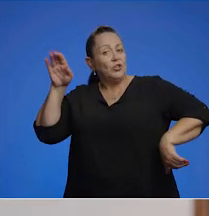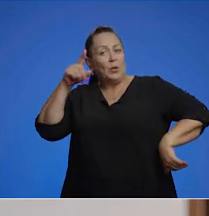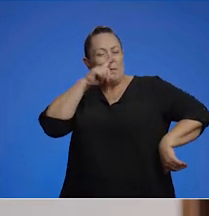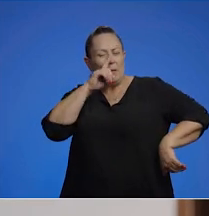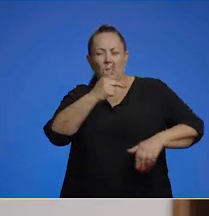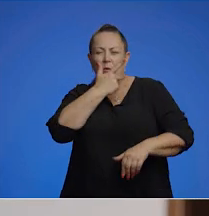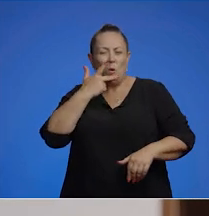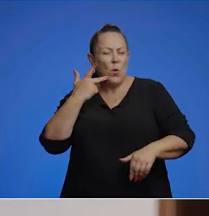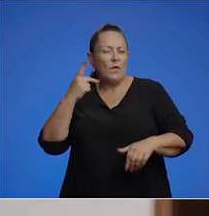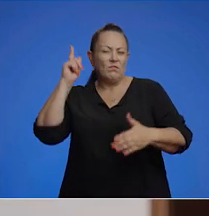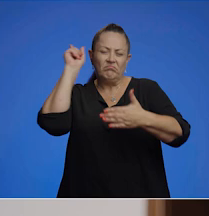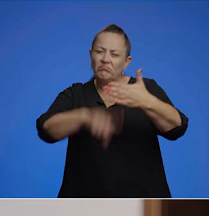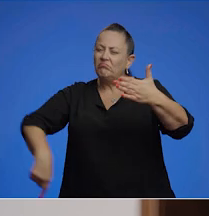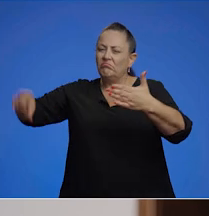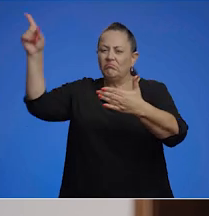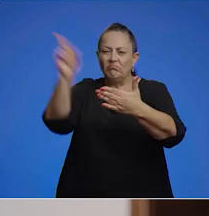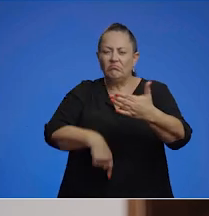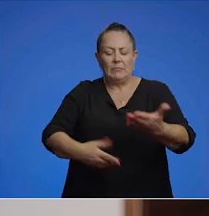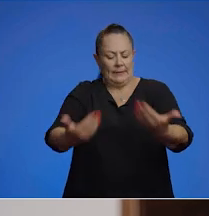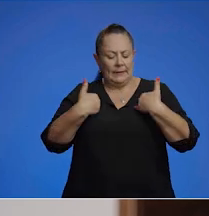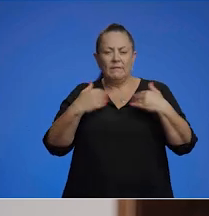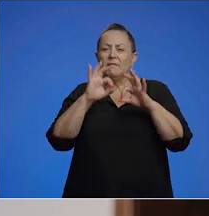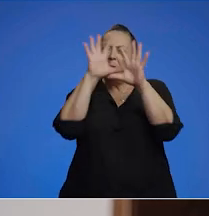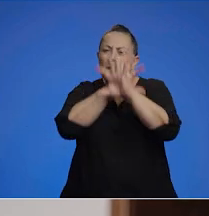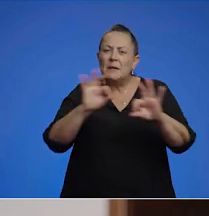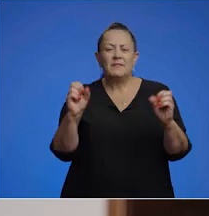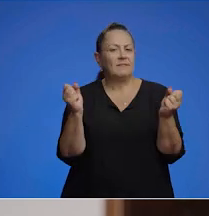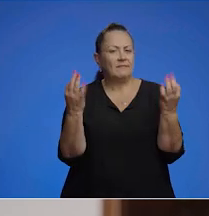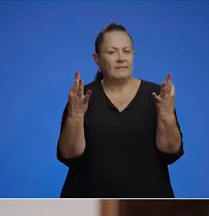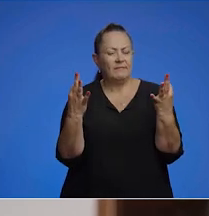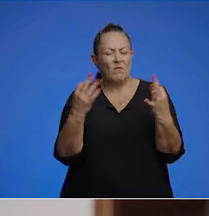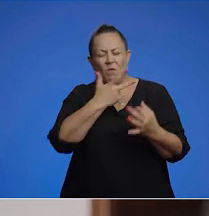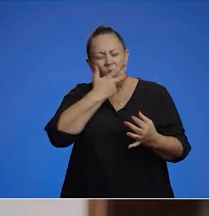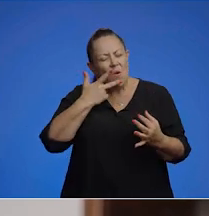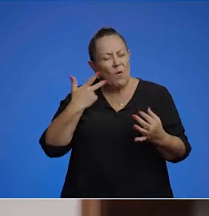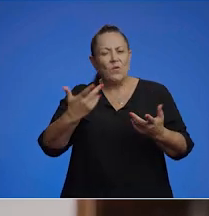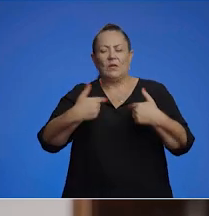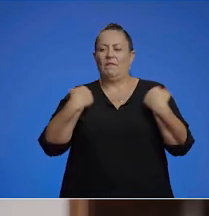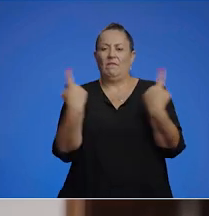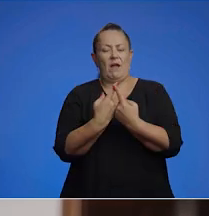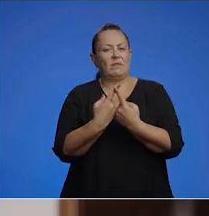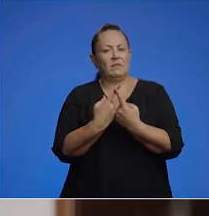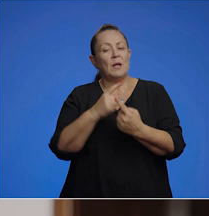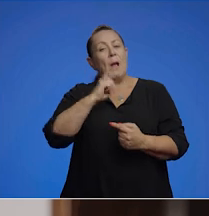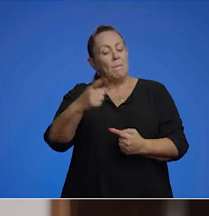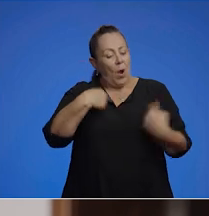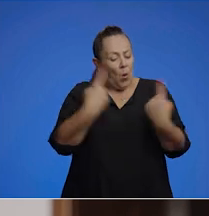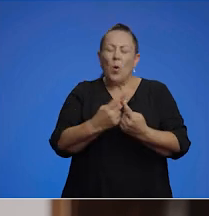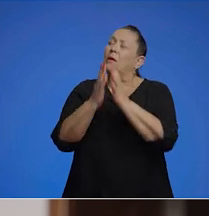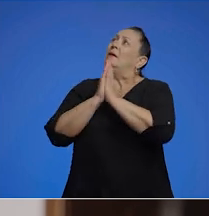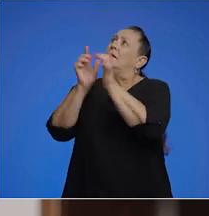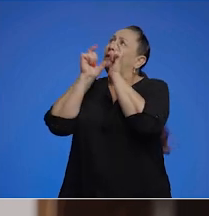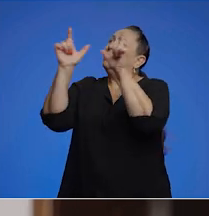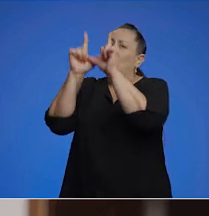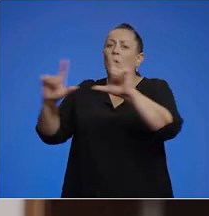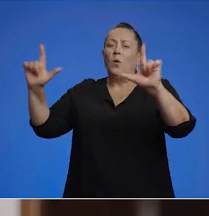Egyptians ill-treated us, they gave us no peace and inflicted harsh slavery on us. But we called on the